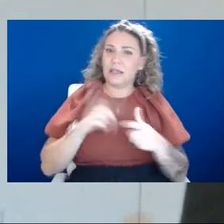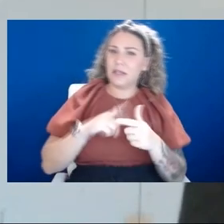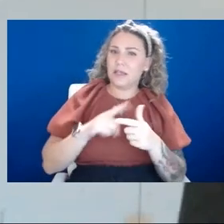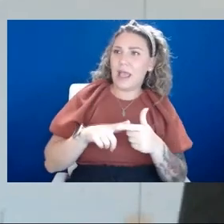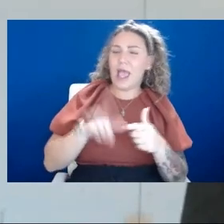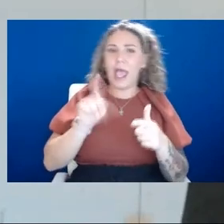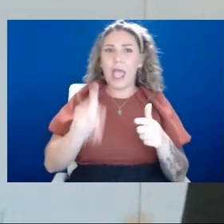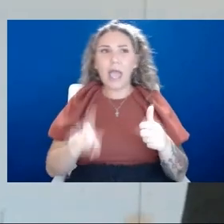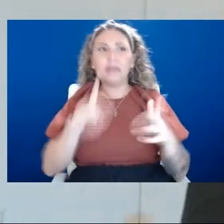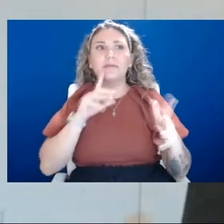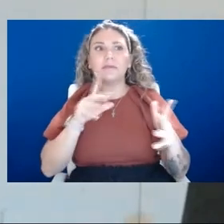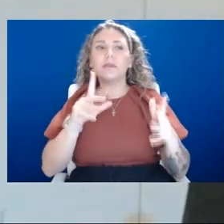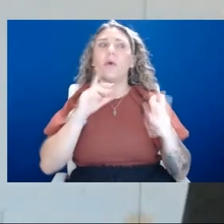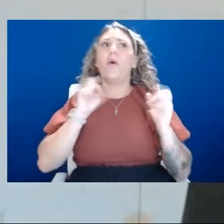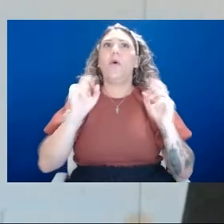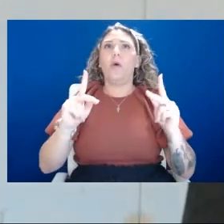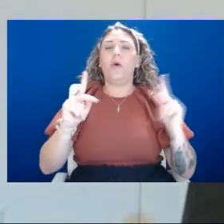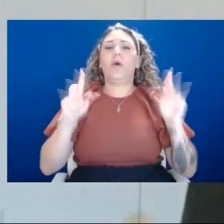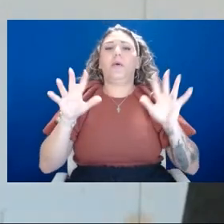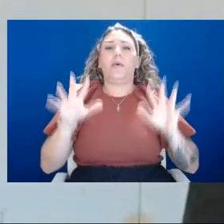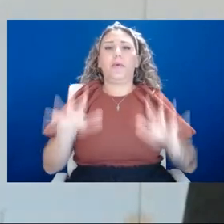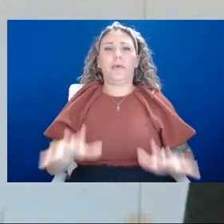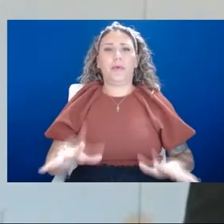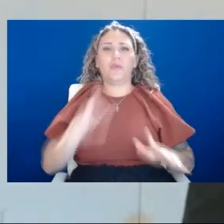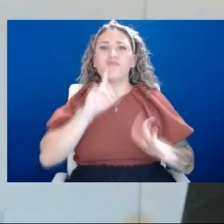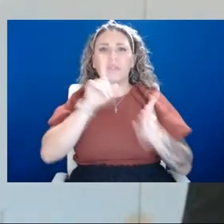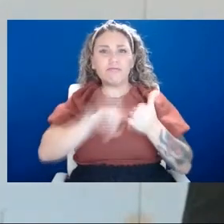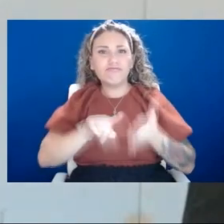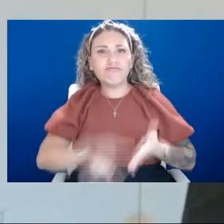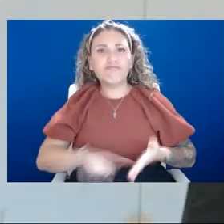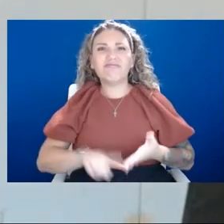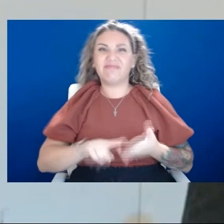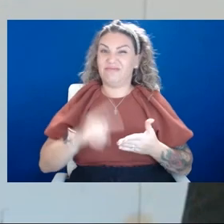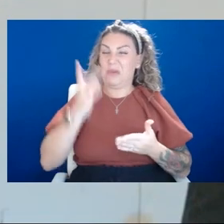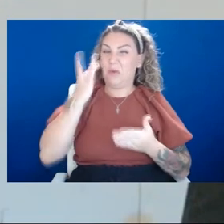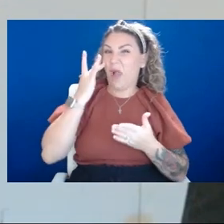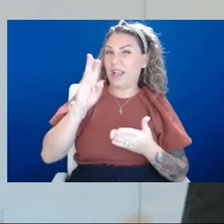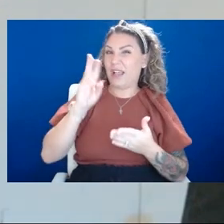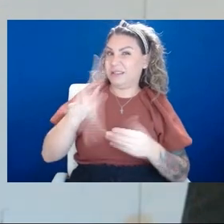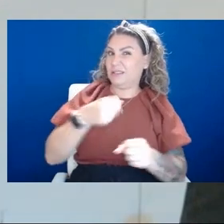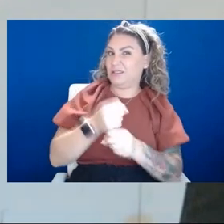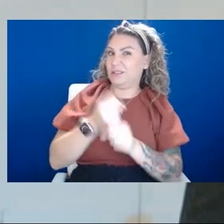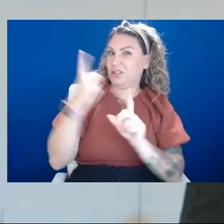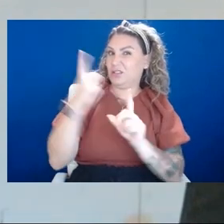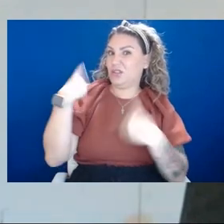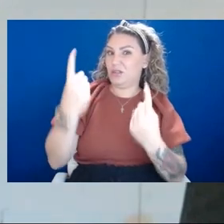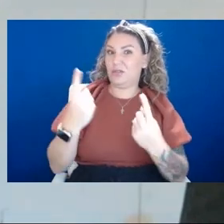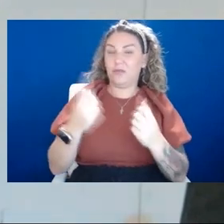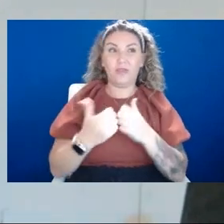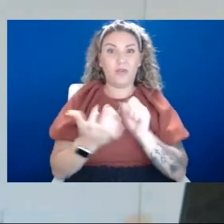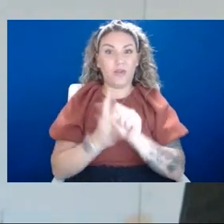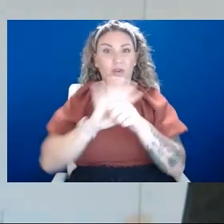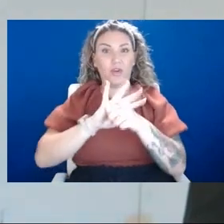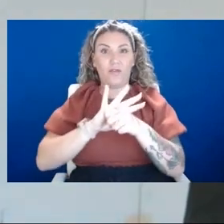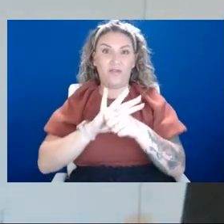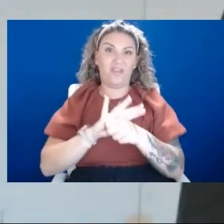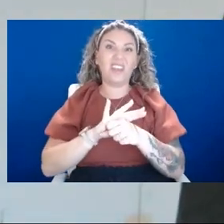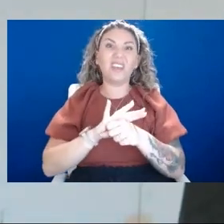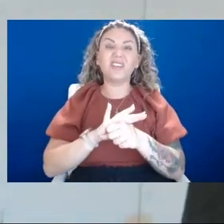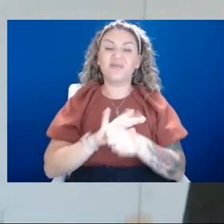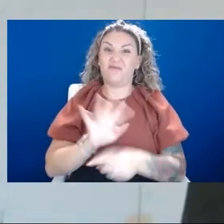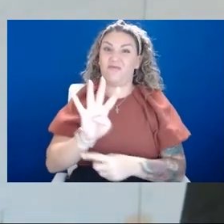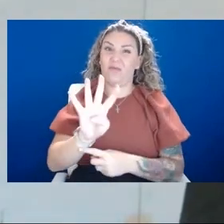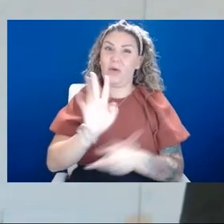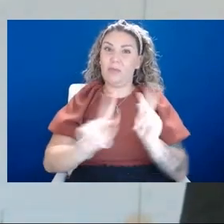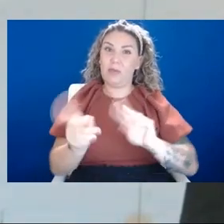why it's taking me six years and and you know uh unfortunately with COVID I've lost almost um four people through this process